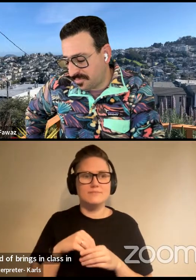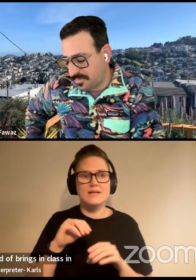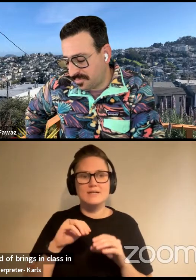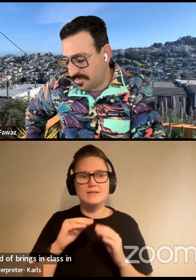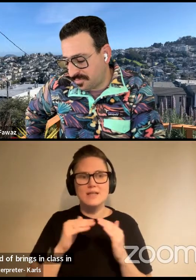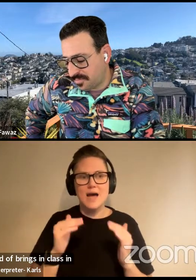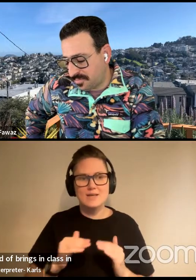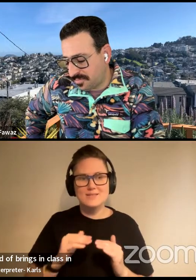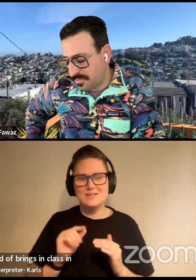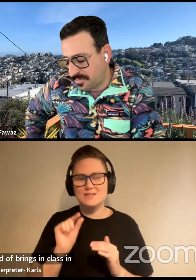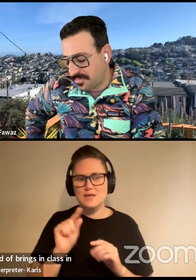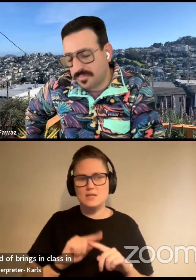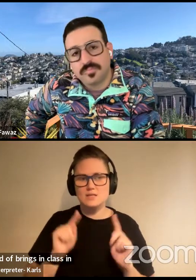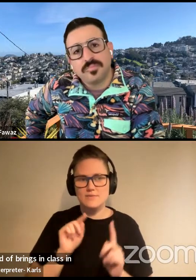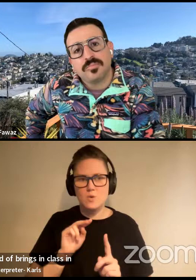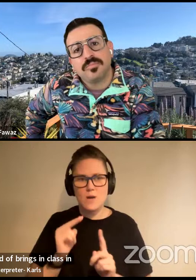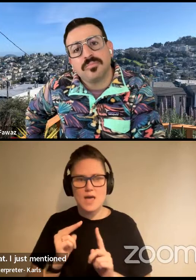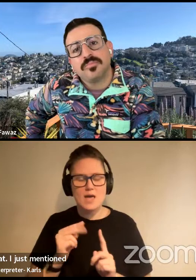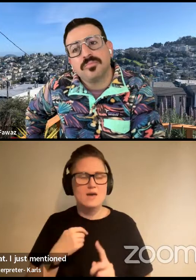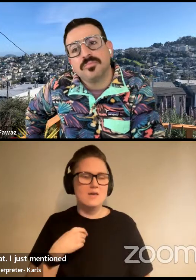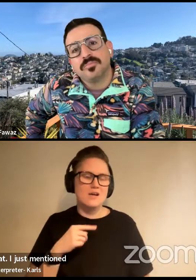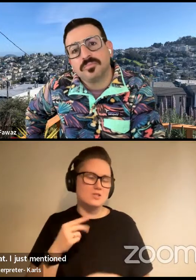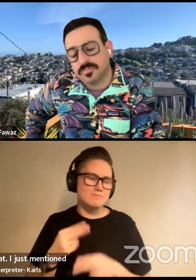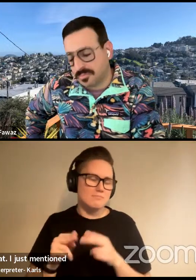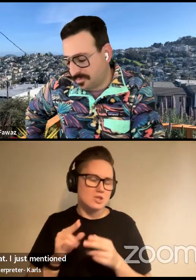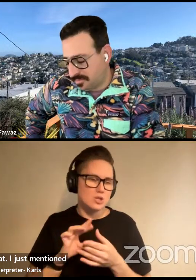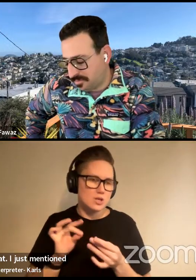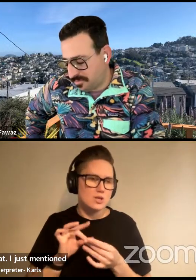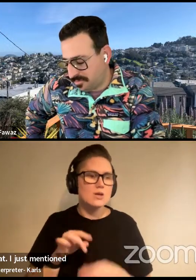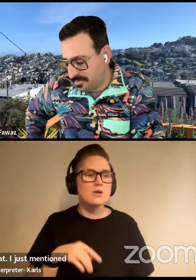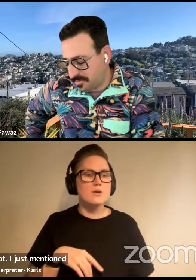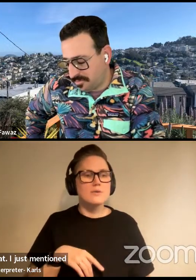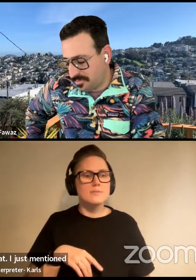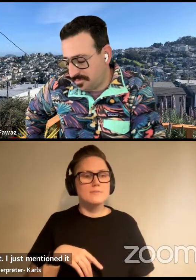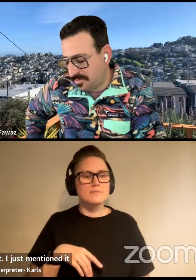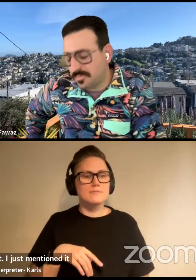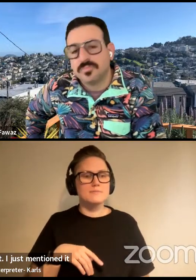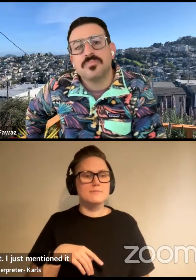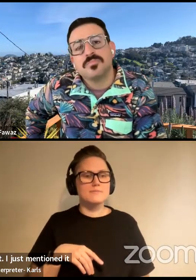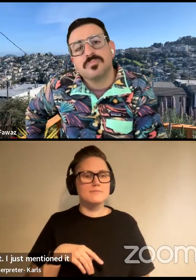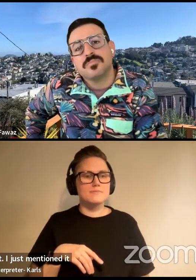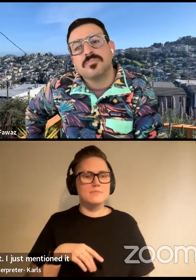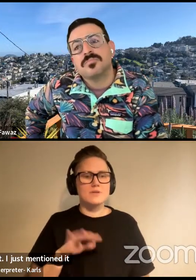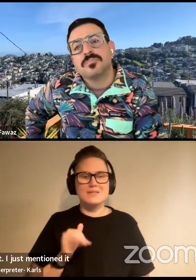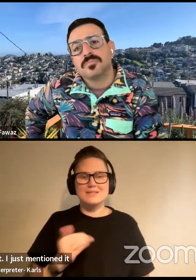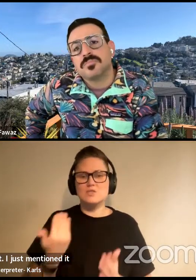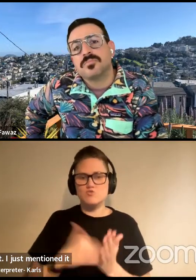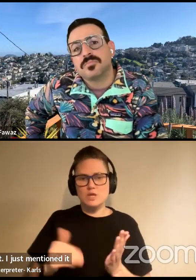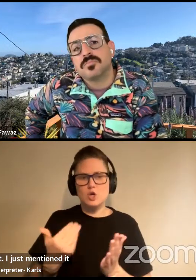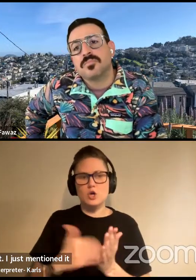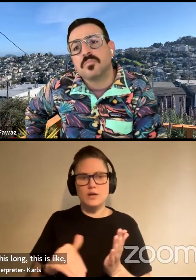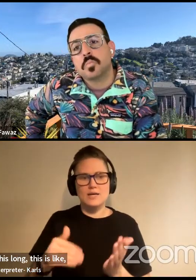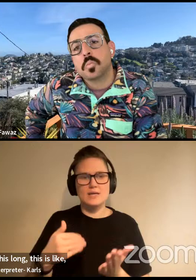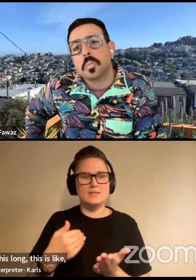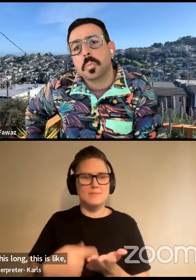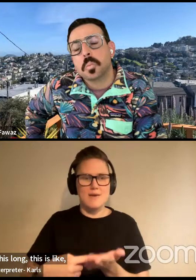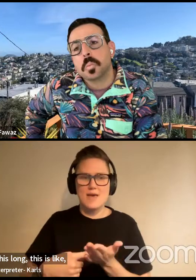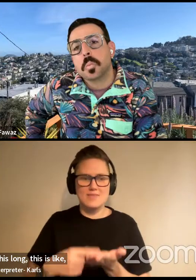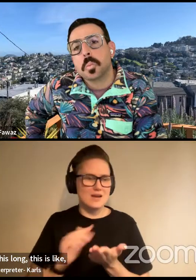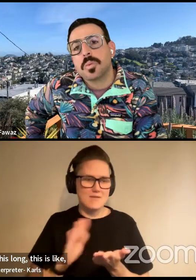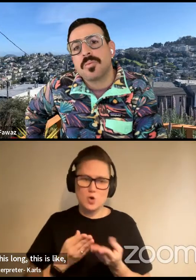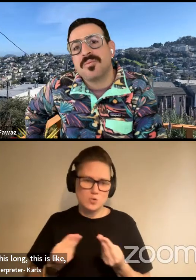that I just mentioned it briefly, but there's this is like recurring debate. It never goes away. You wish it